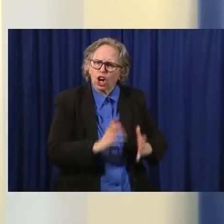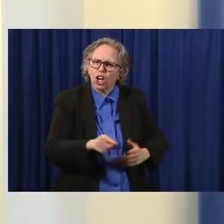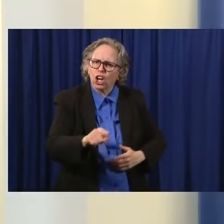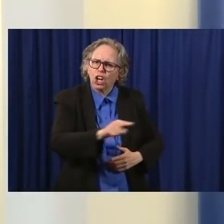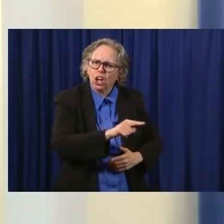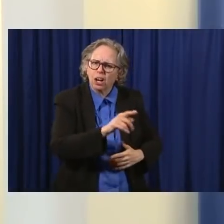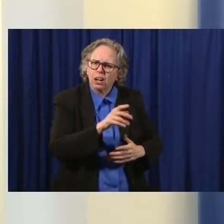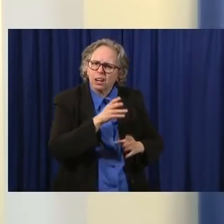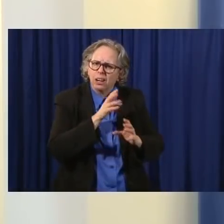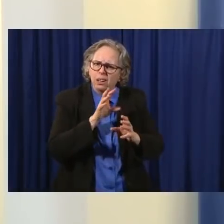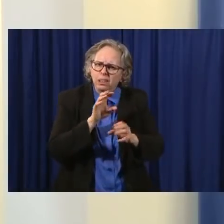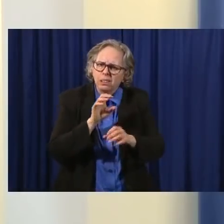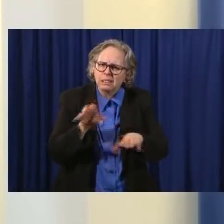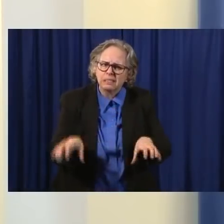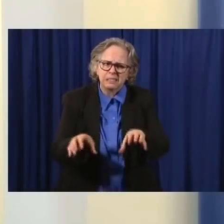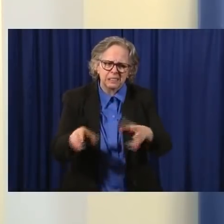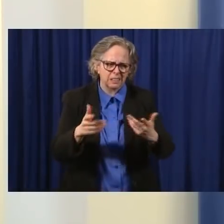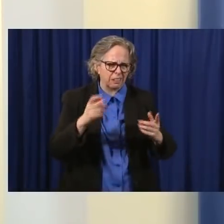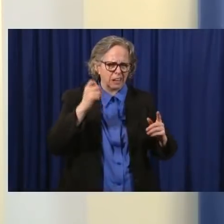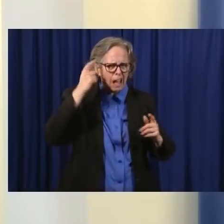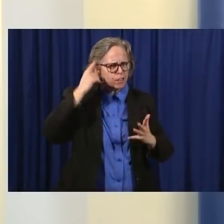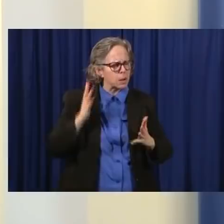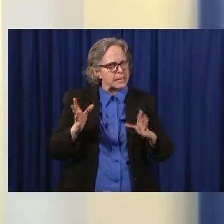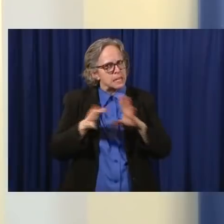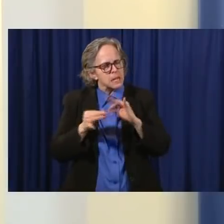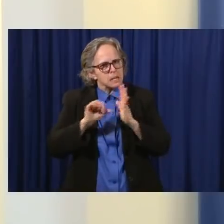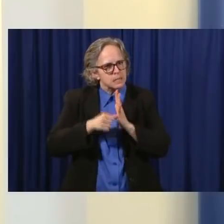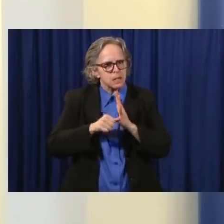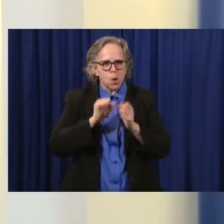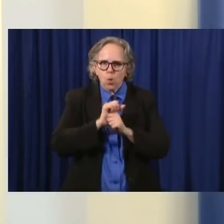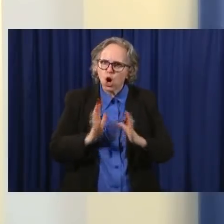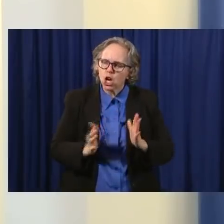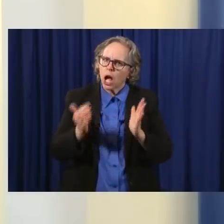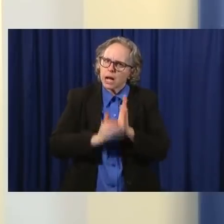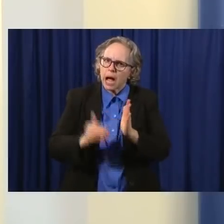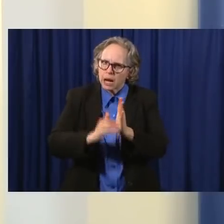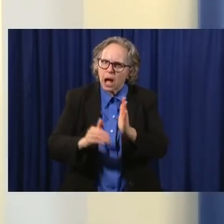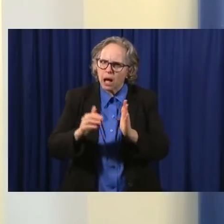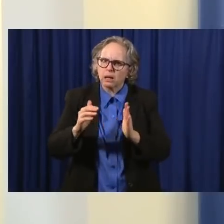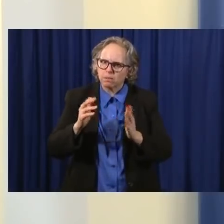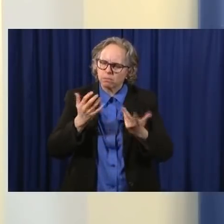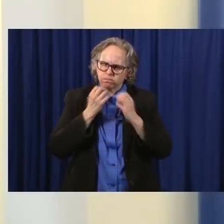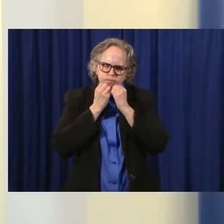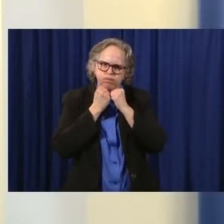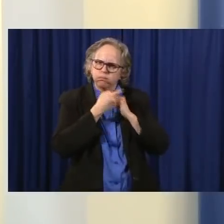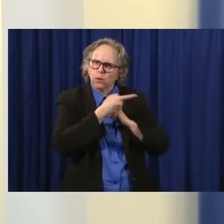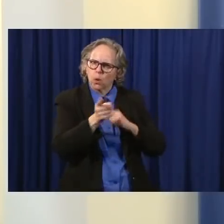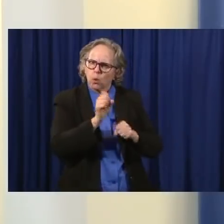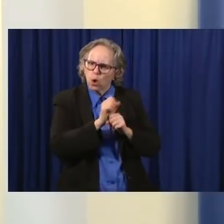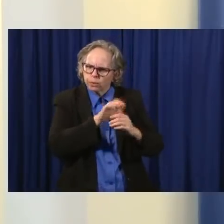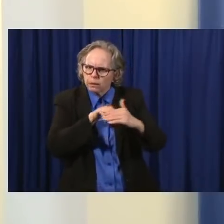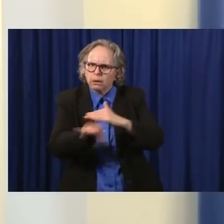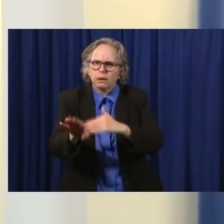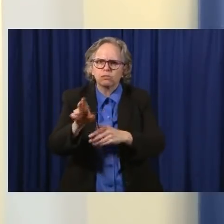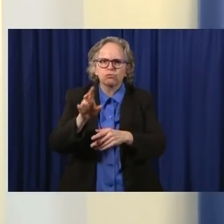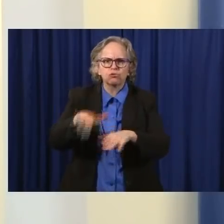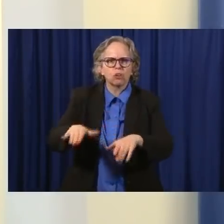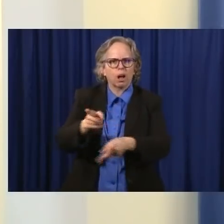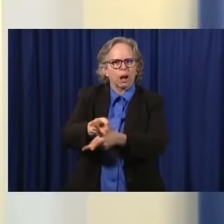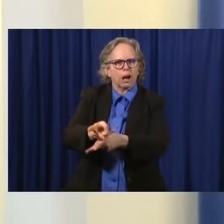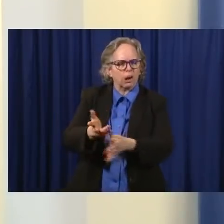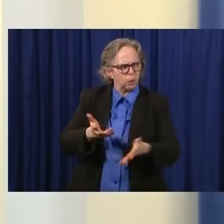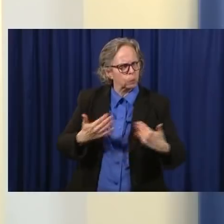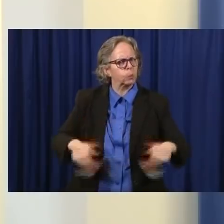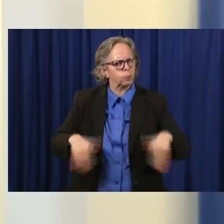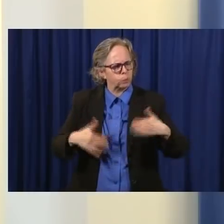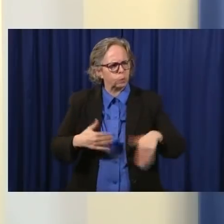administration. I want to say, in terms of this policy, and again, I've spent a lot of time, you know, I'm one person, I've always said this is a